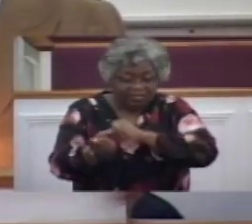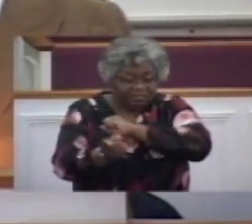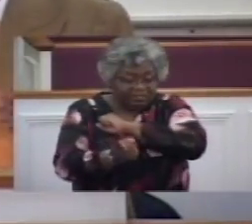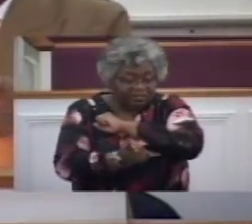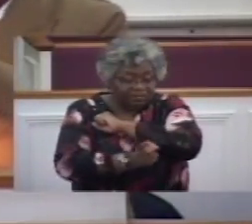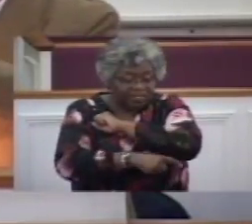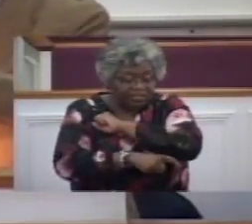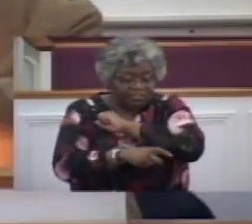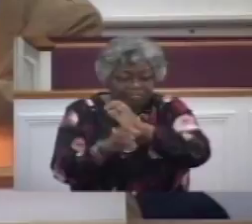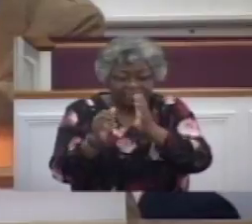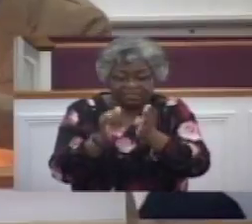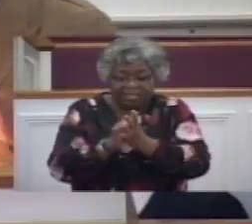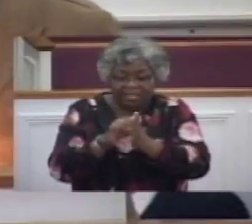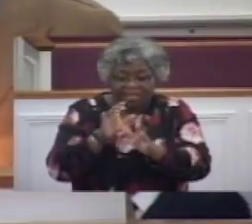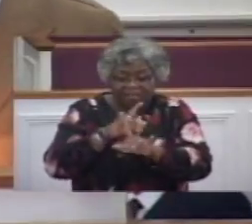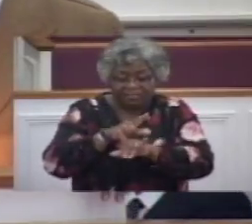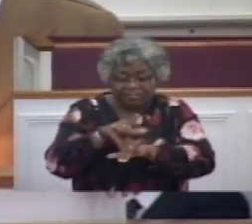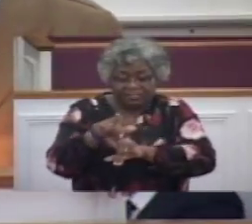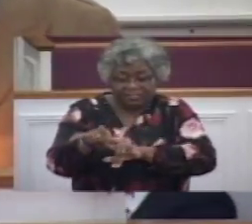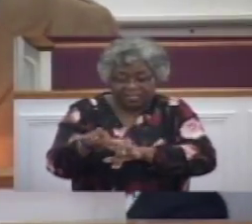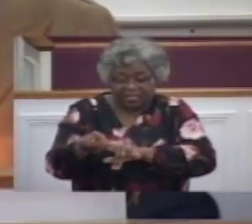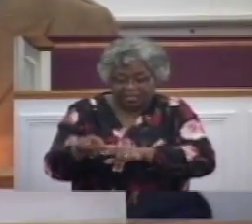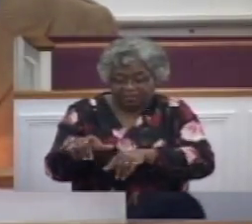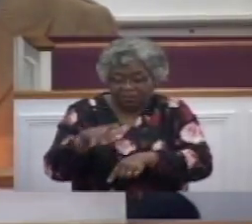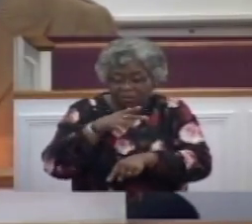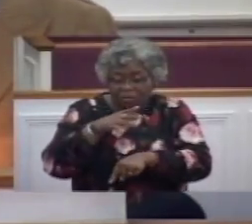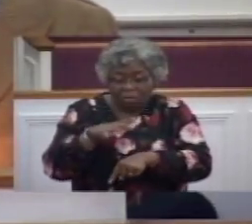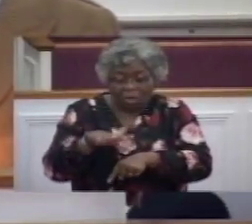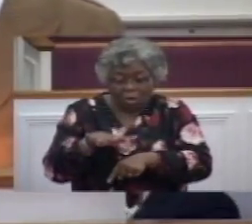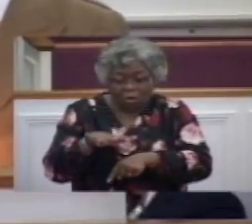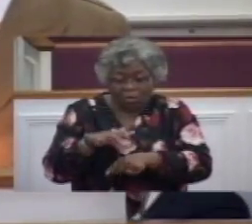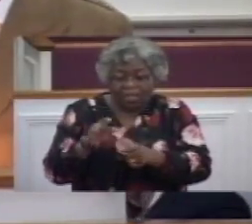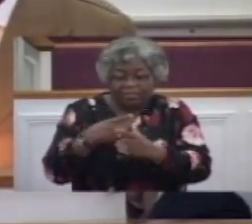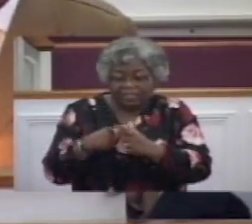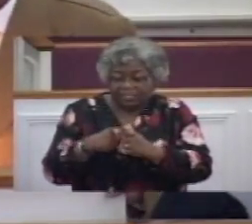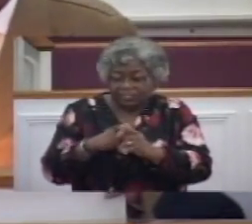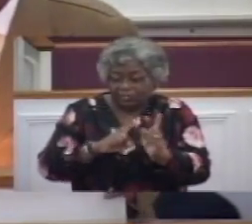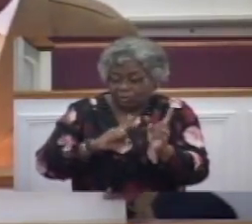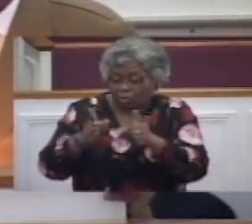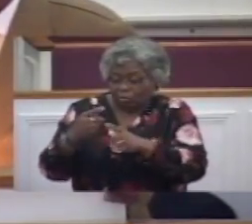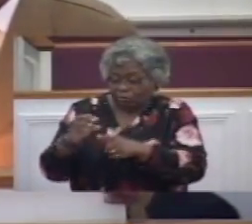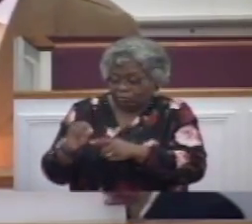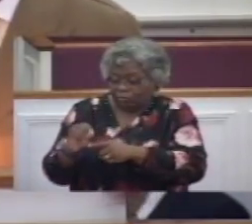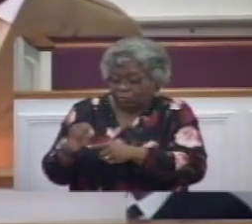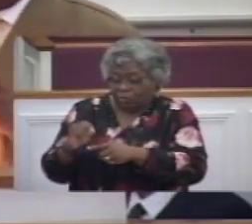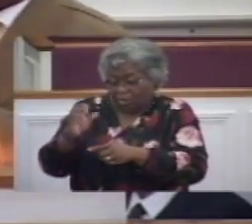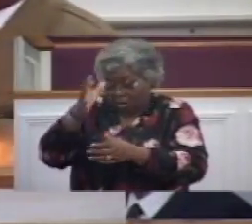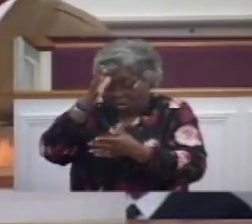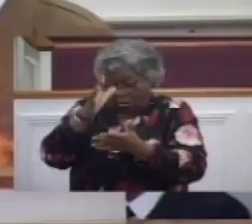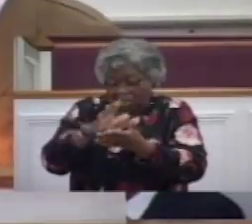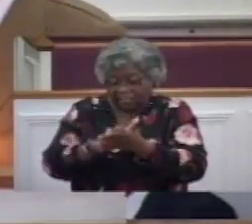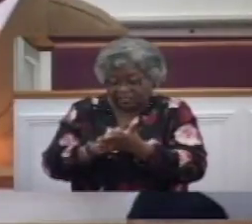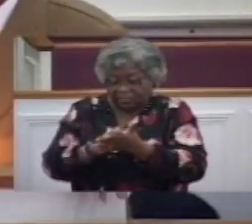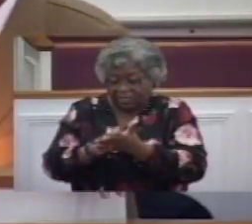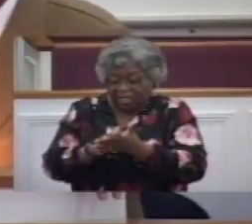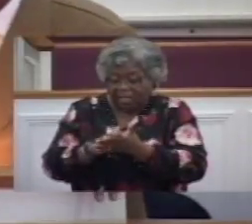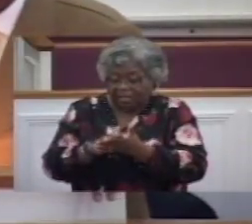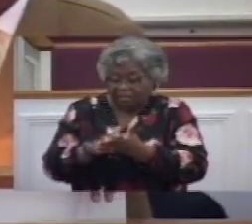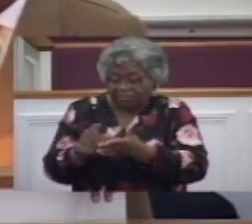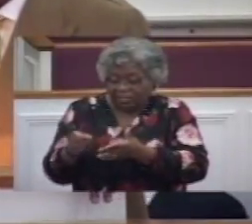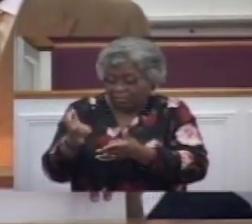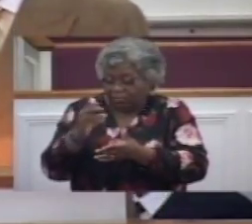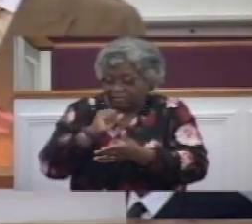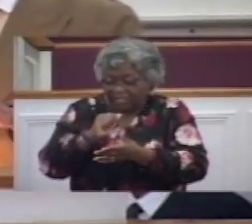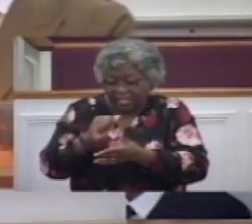temptation that deceived her, and she then goes to her husband. And her husband was not